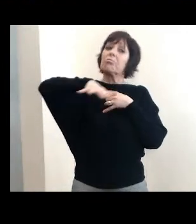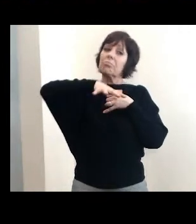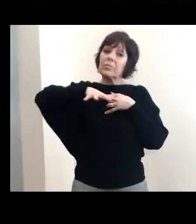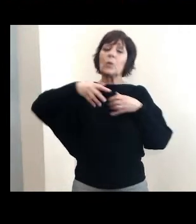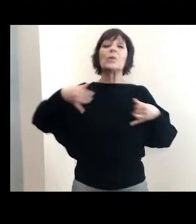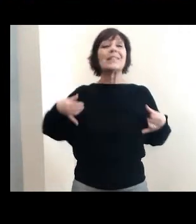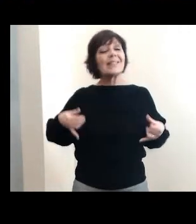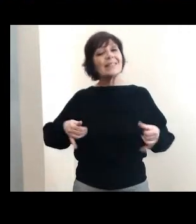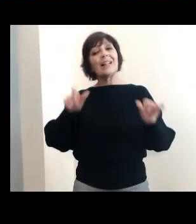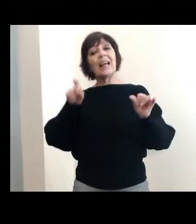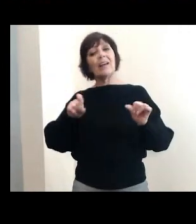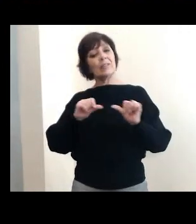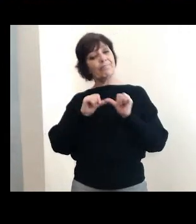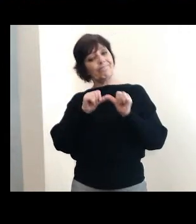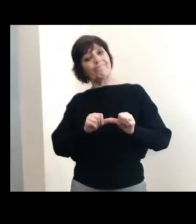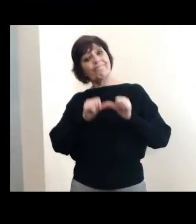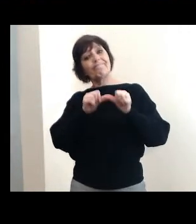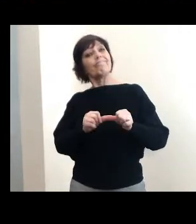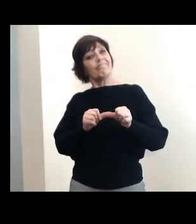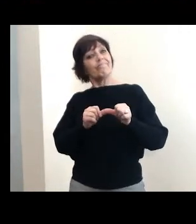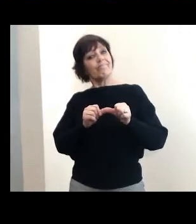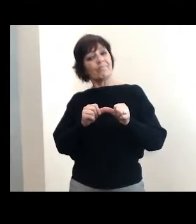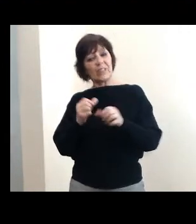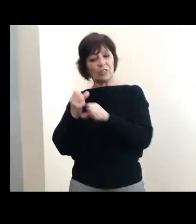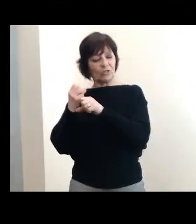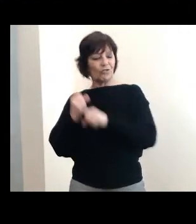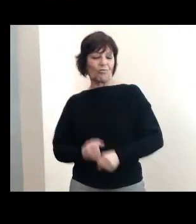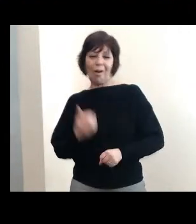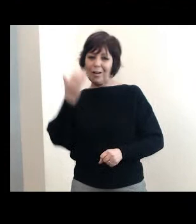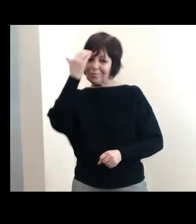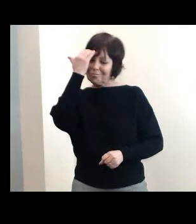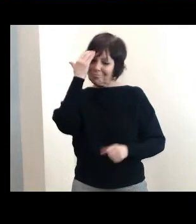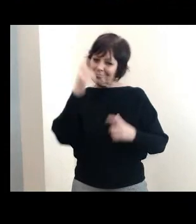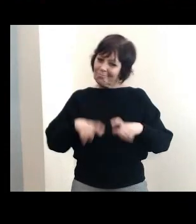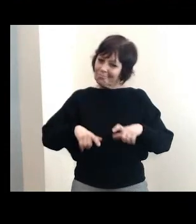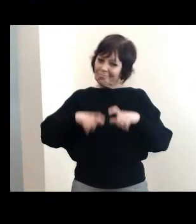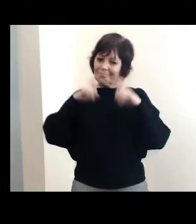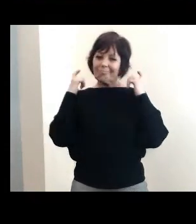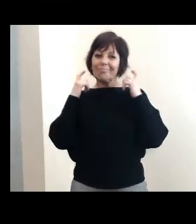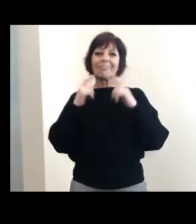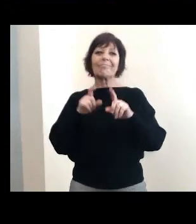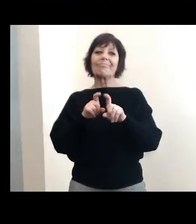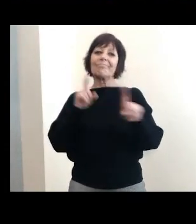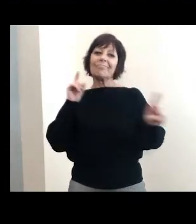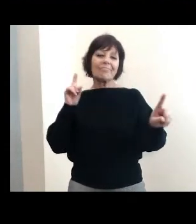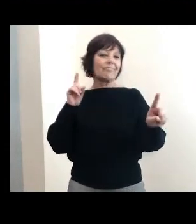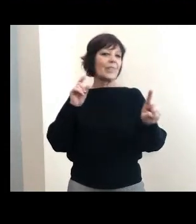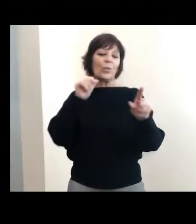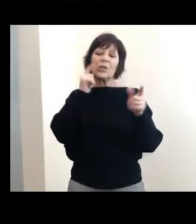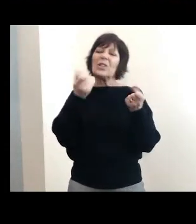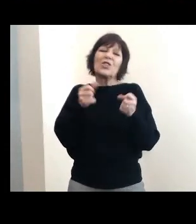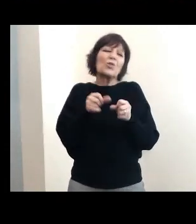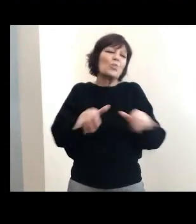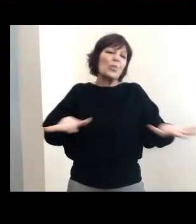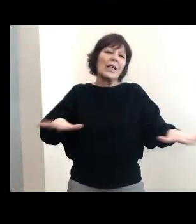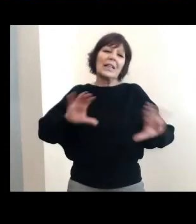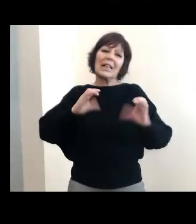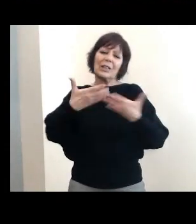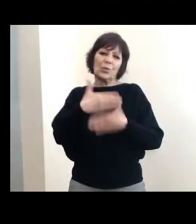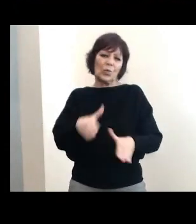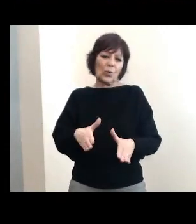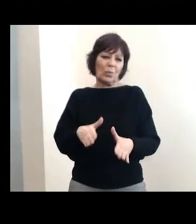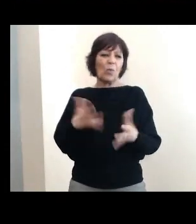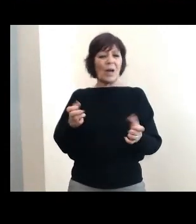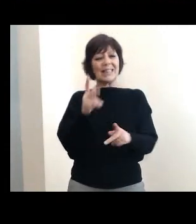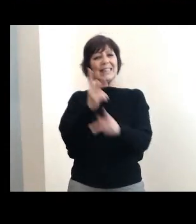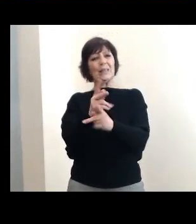we still have to keep up our strong preventive policies to make sure that that does not spread in the classroom, and that schools can